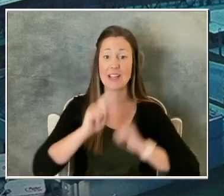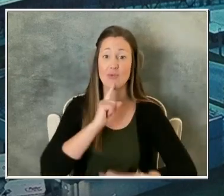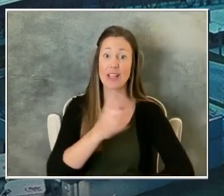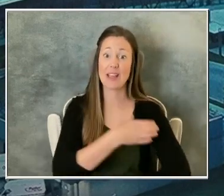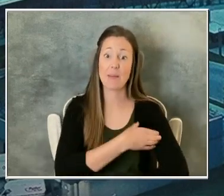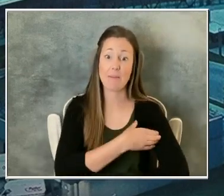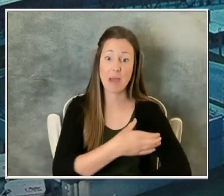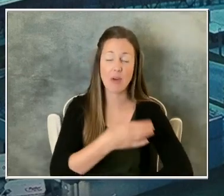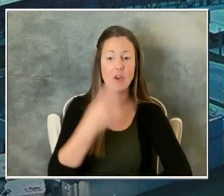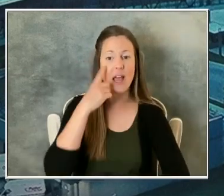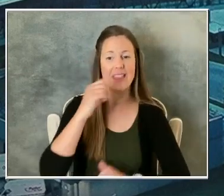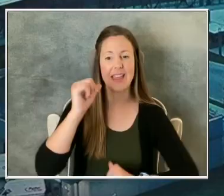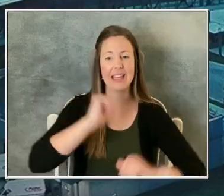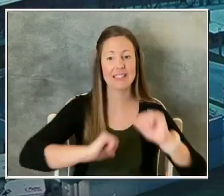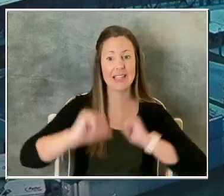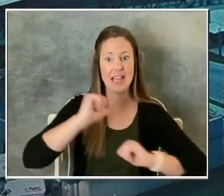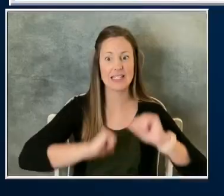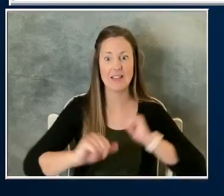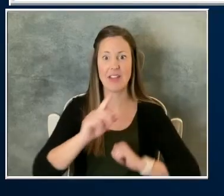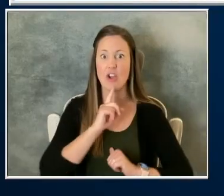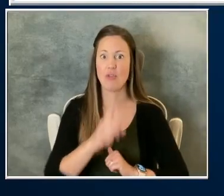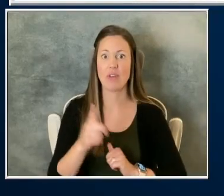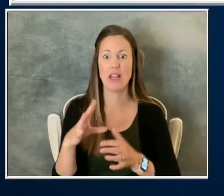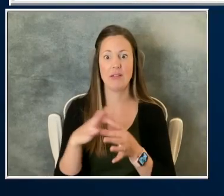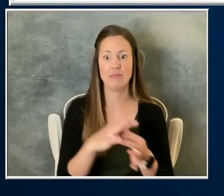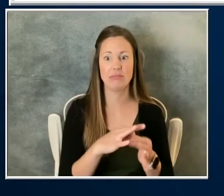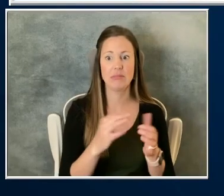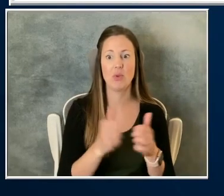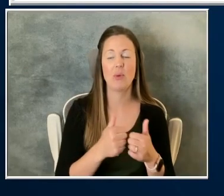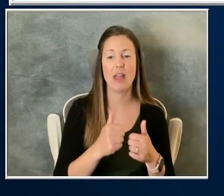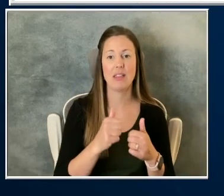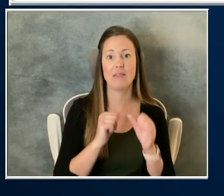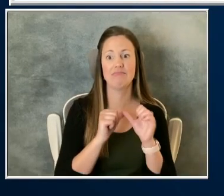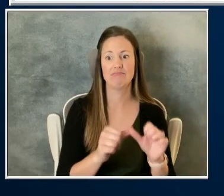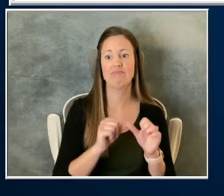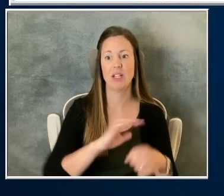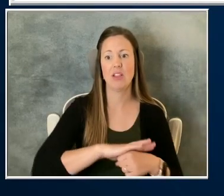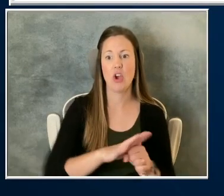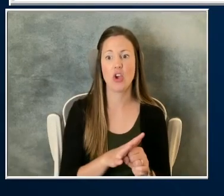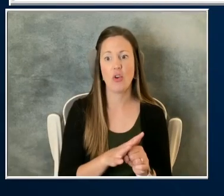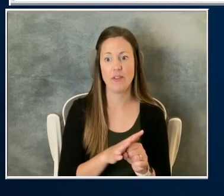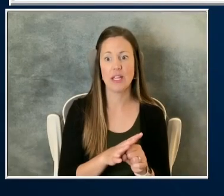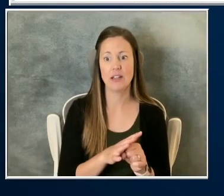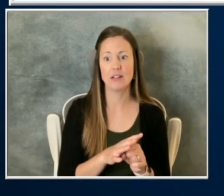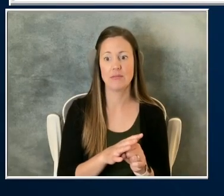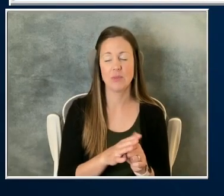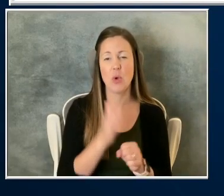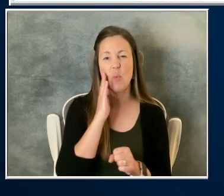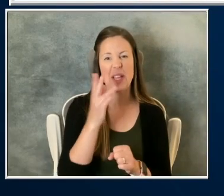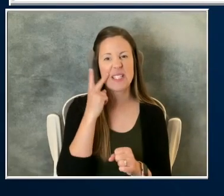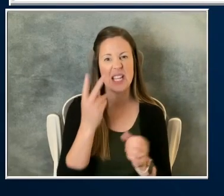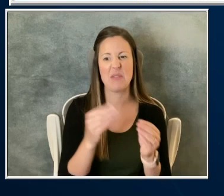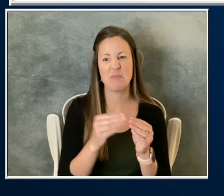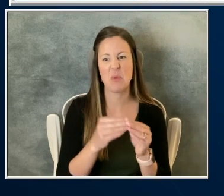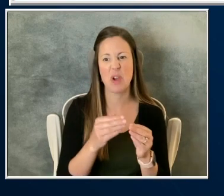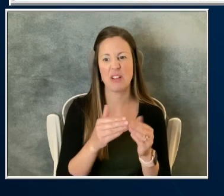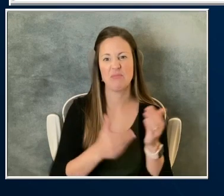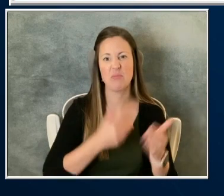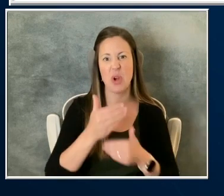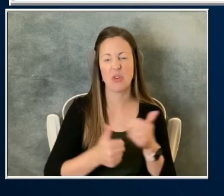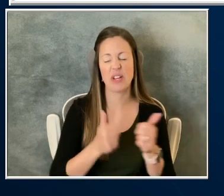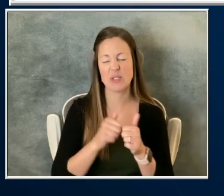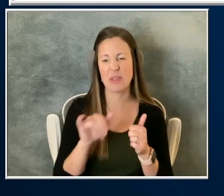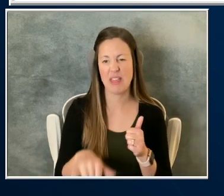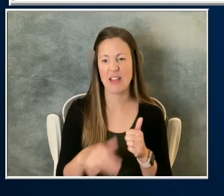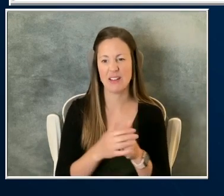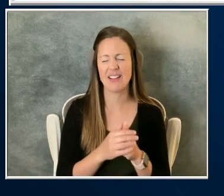engines are turned on around long COVID. I believe we'll continue to see major progress. And I think this concept that, man, you